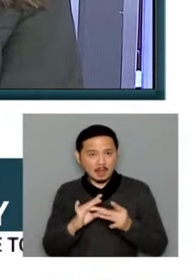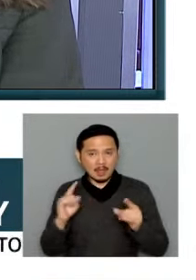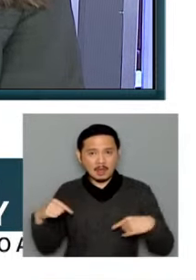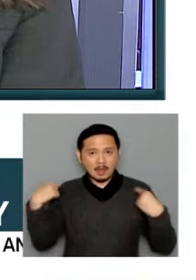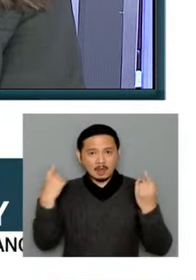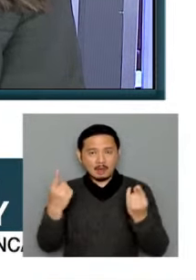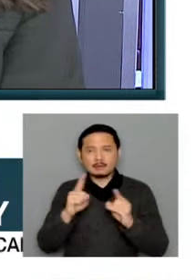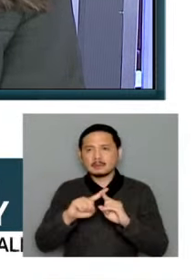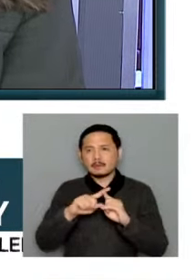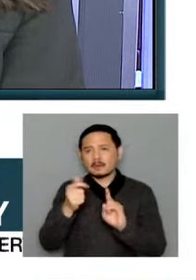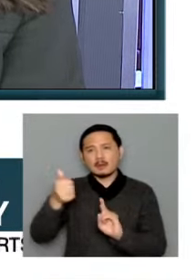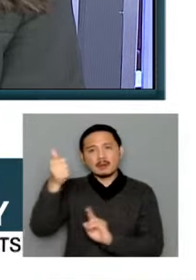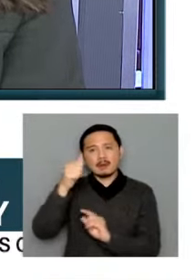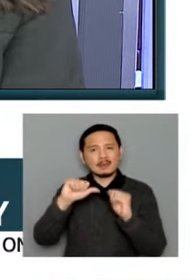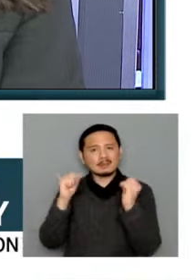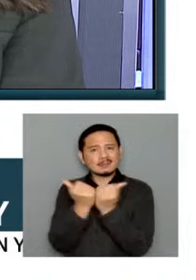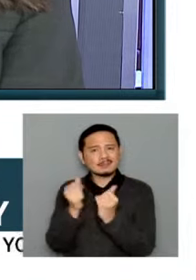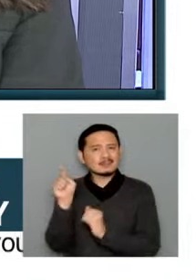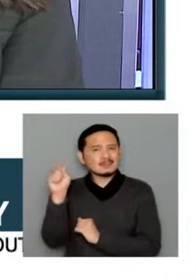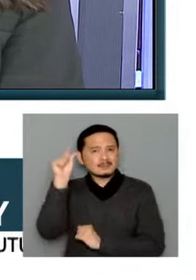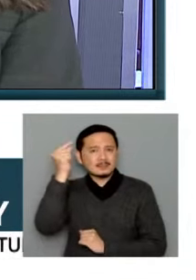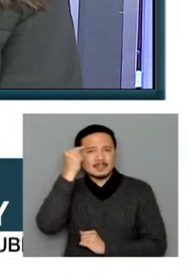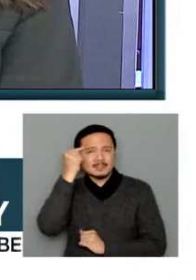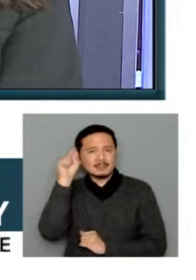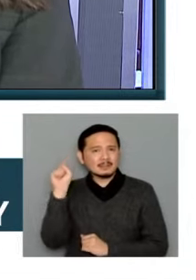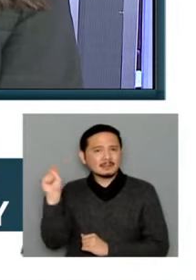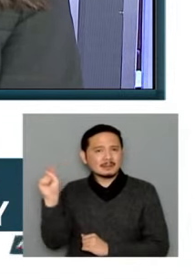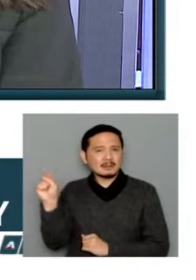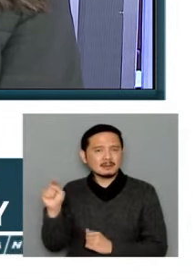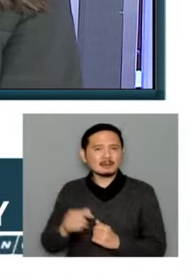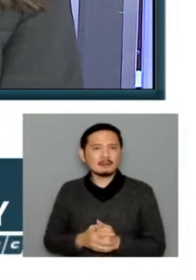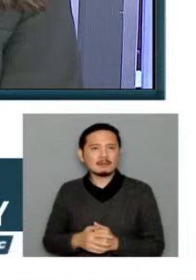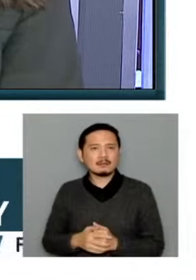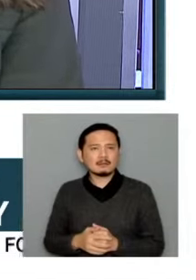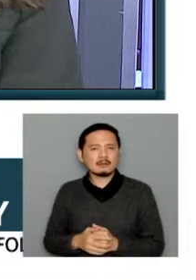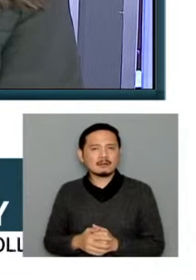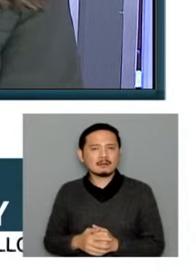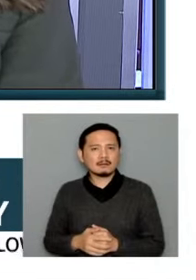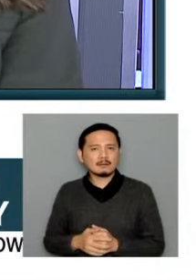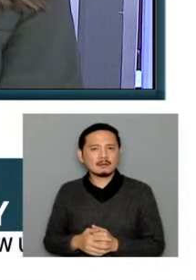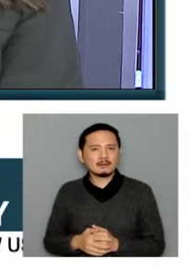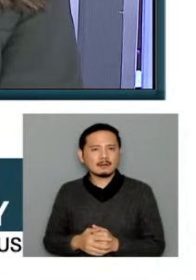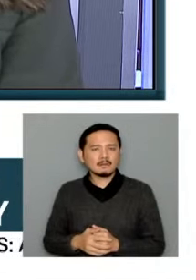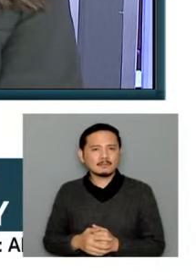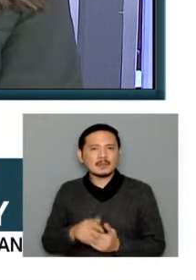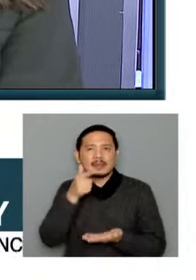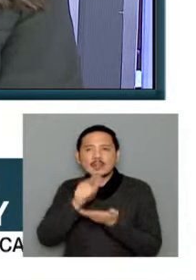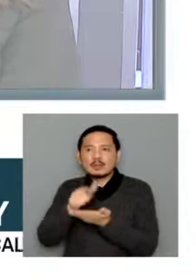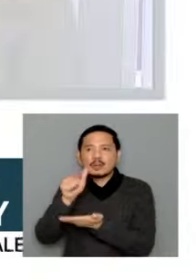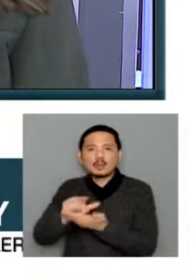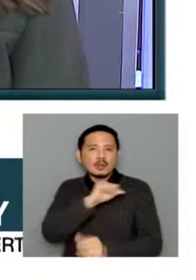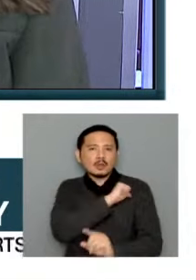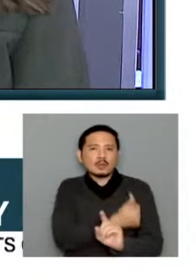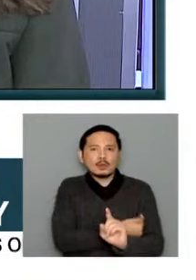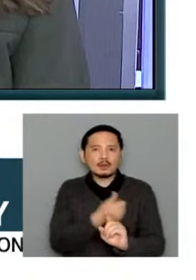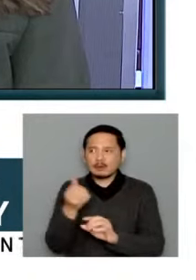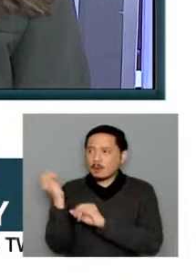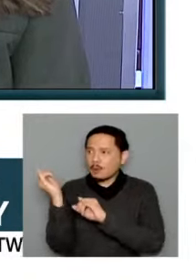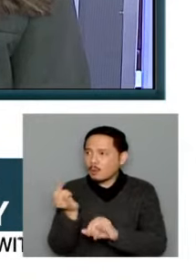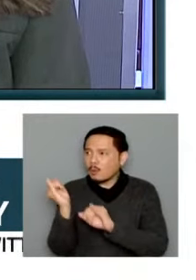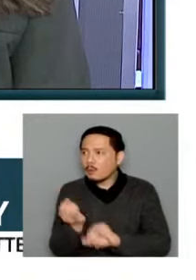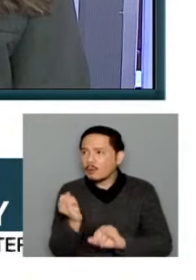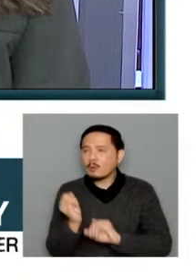no, yes. government, have been issuing left and right letters of authority to import. The 2 billion fund